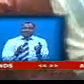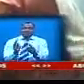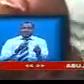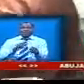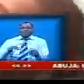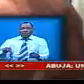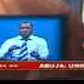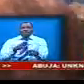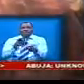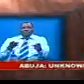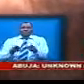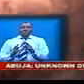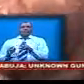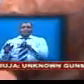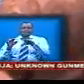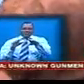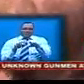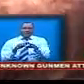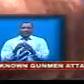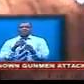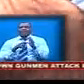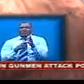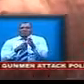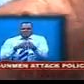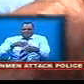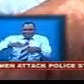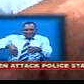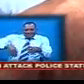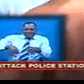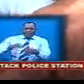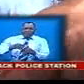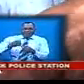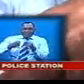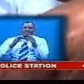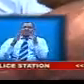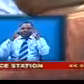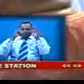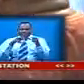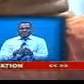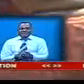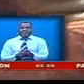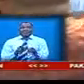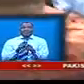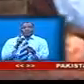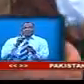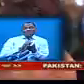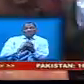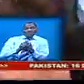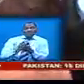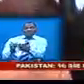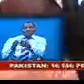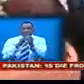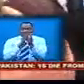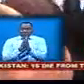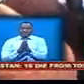from all walks of life mourned or paid their last respects to the late vice president. And the one-week Adua